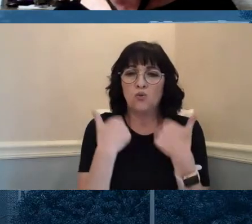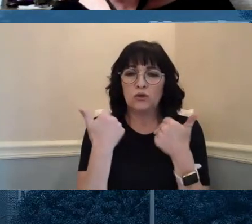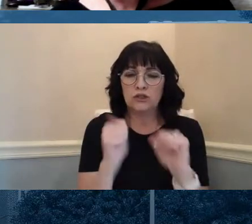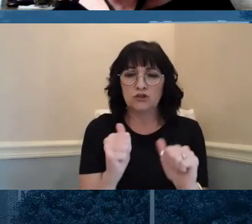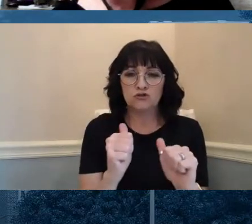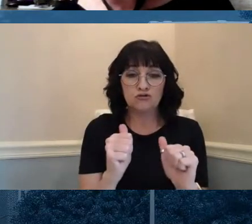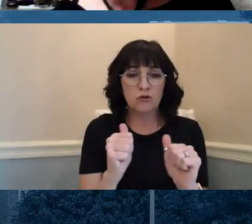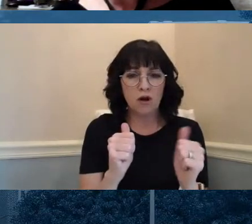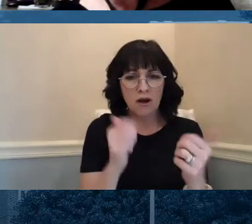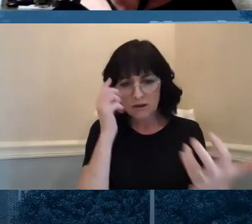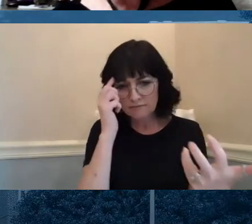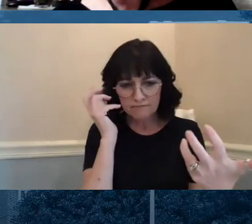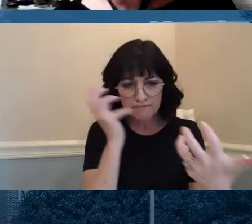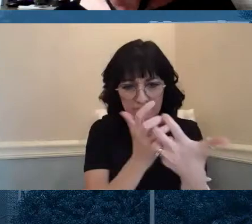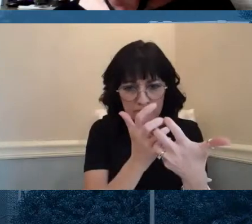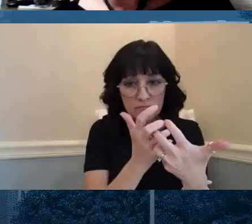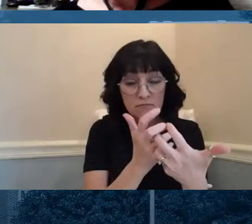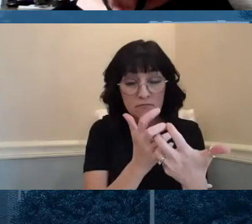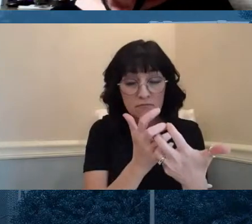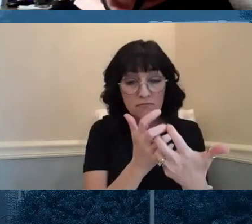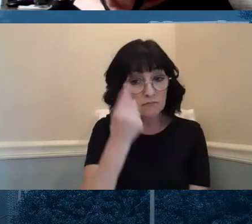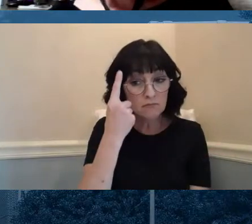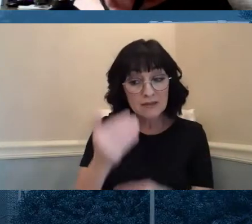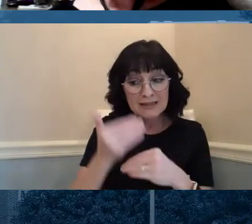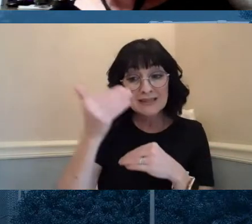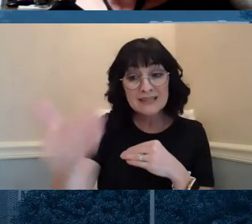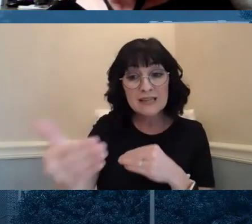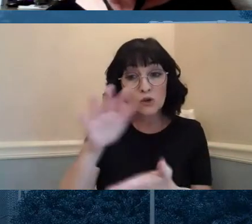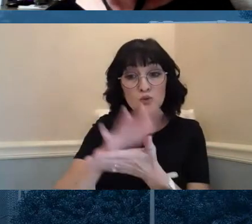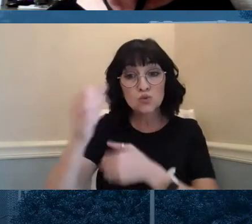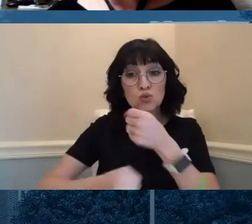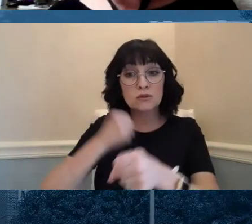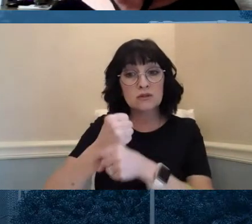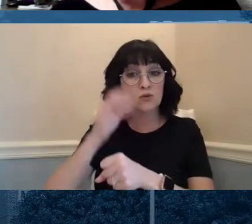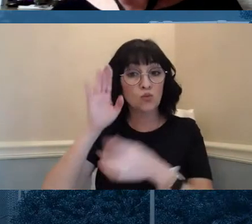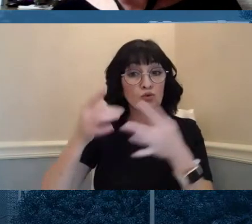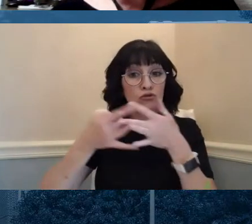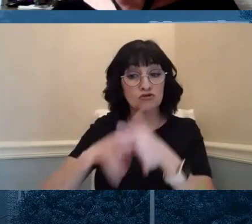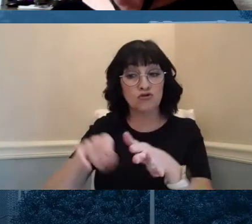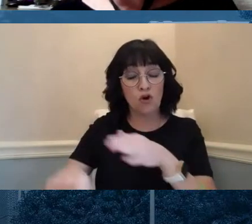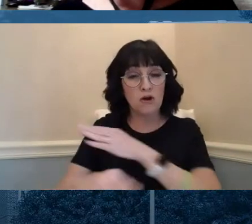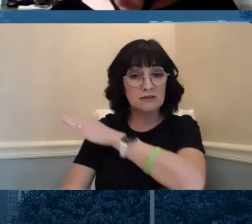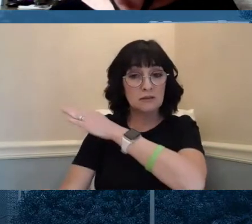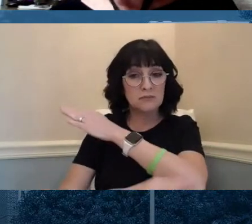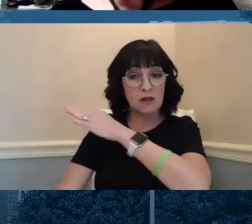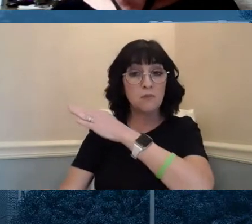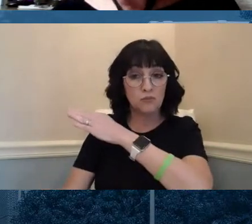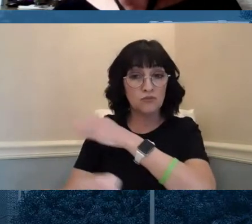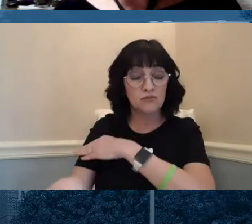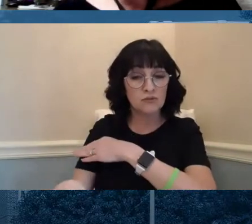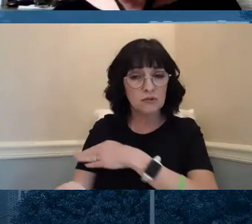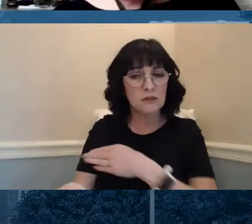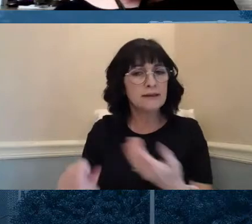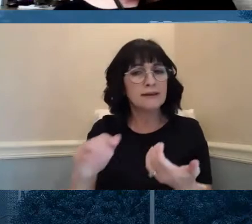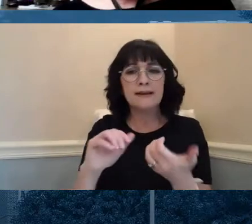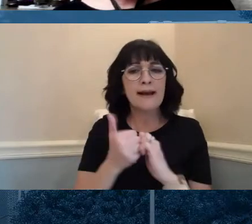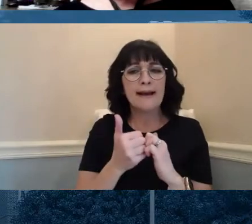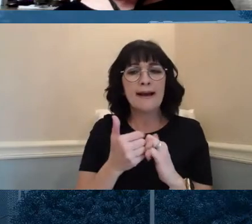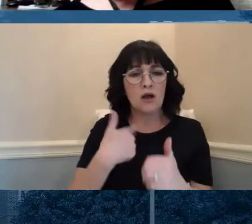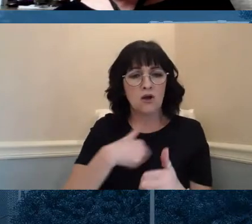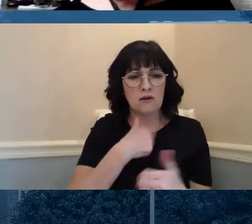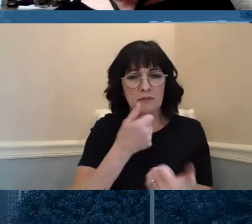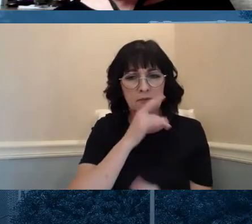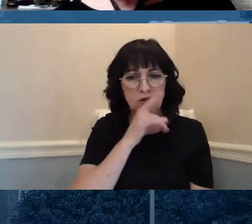school year, the school year that will begin in September. At the heart of this plan is the adoption and